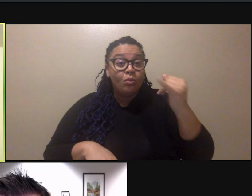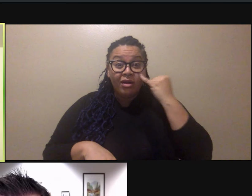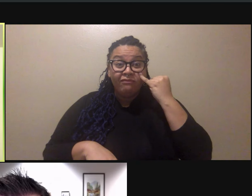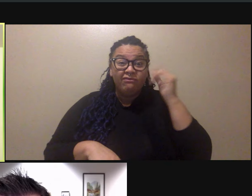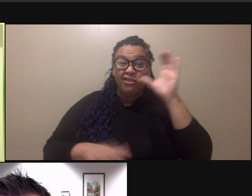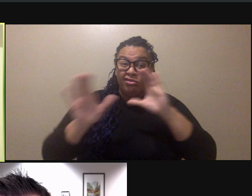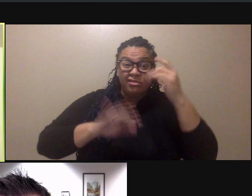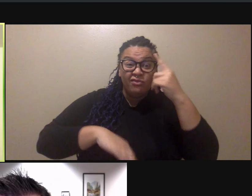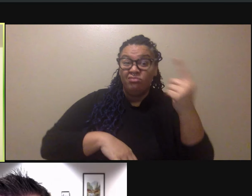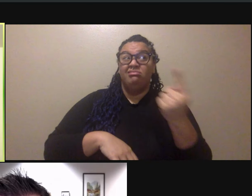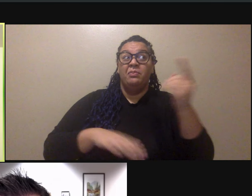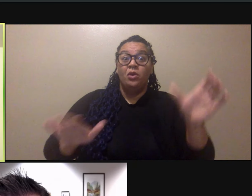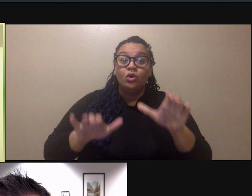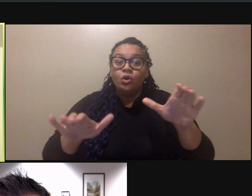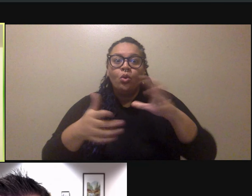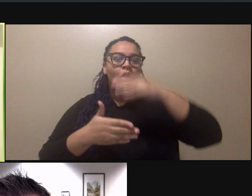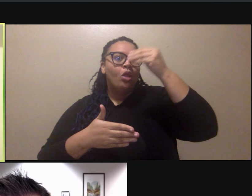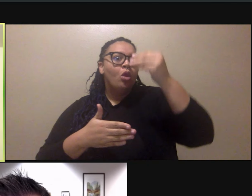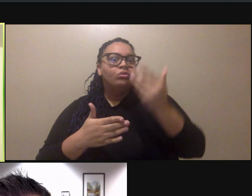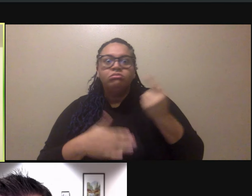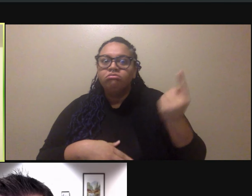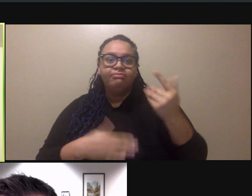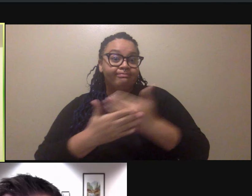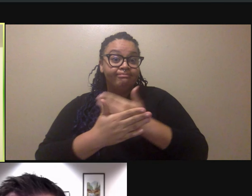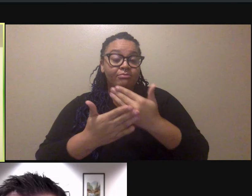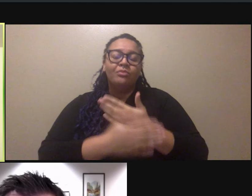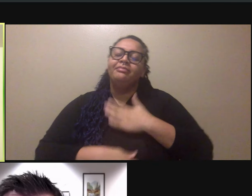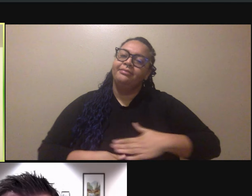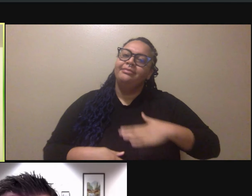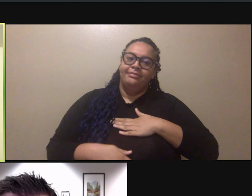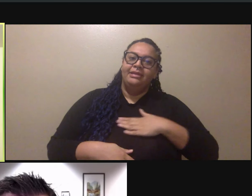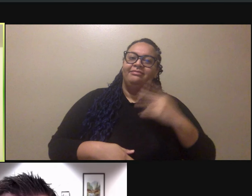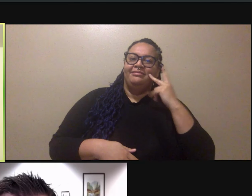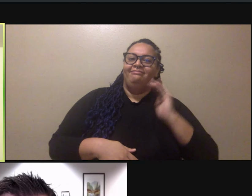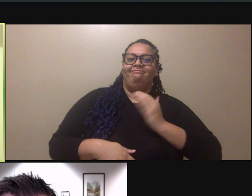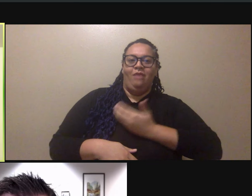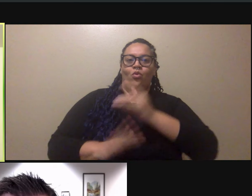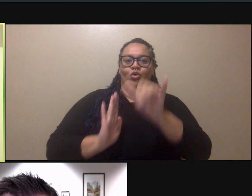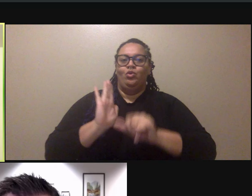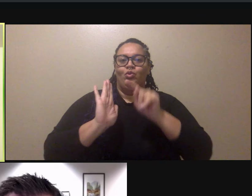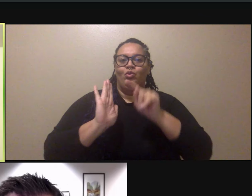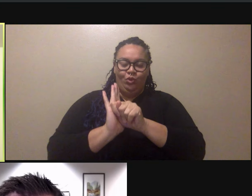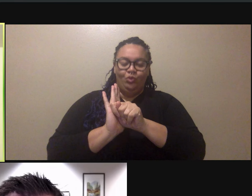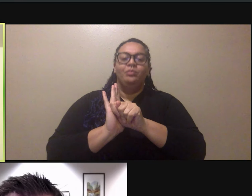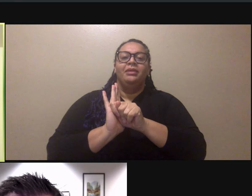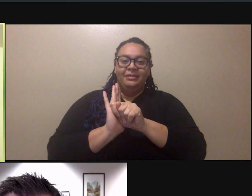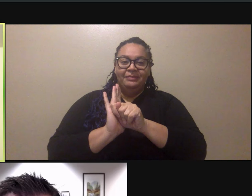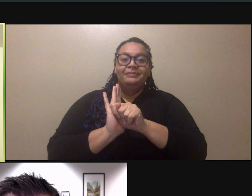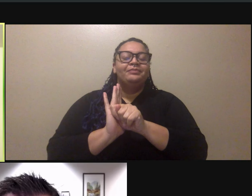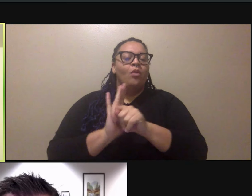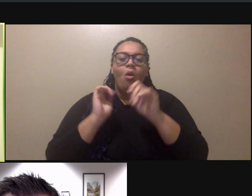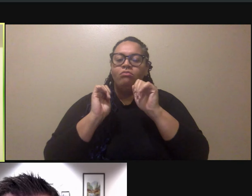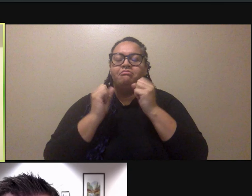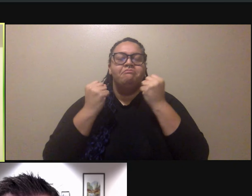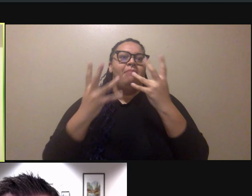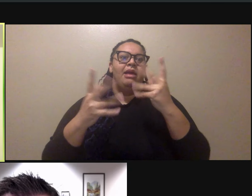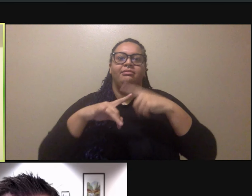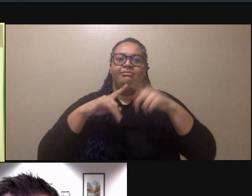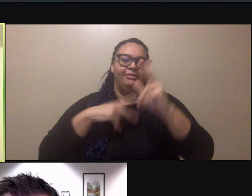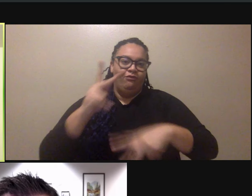do, to learn something new, please check out Deschutes Public Library's YouTube channel. There's all kinds of great stuff,